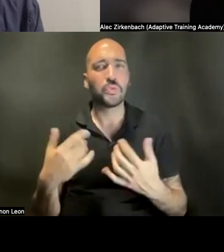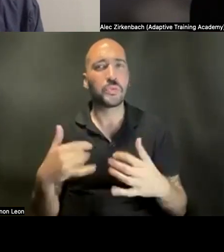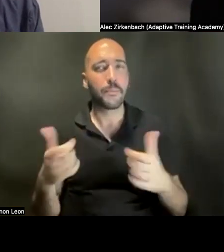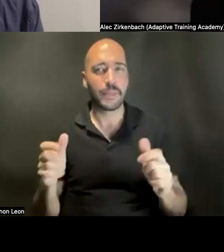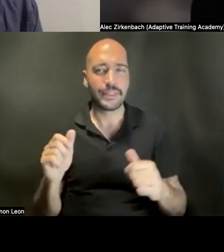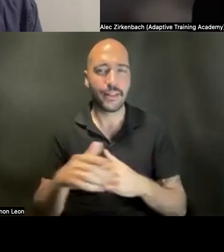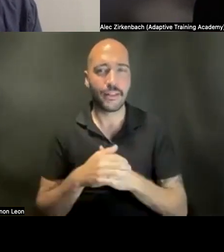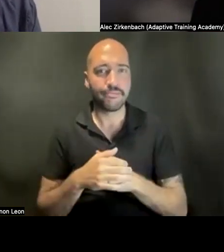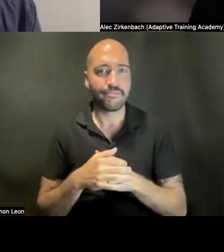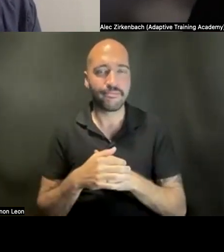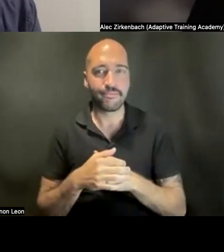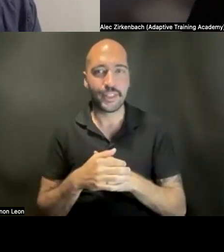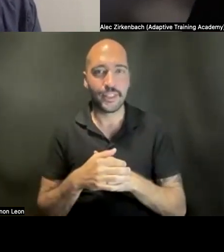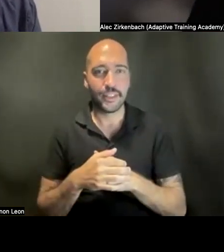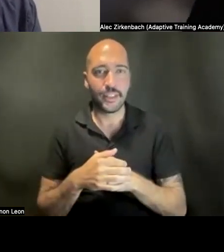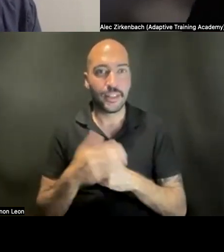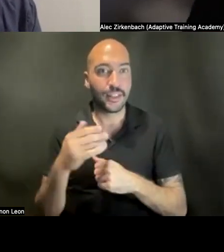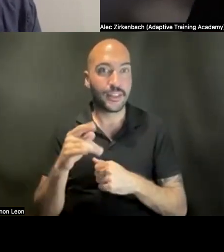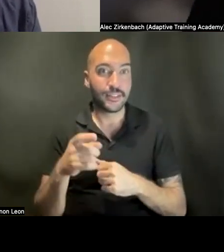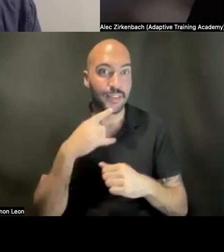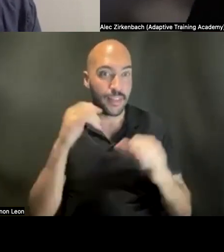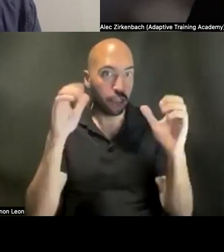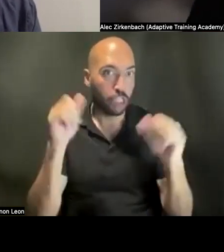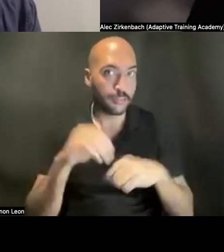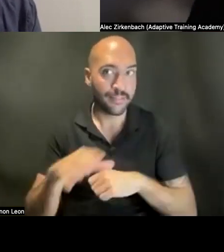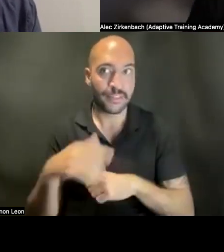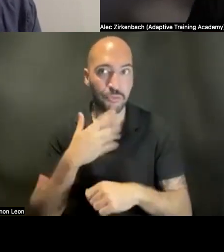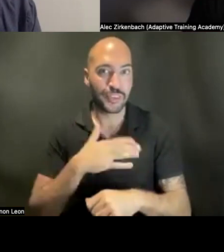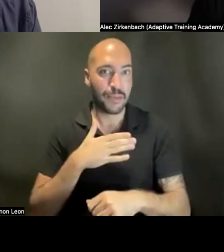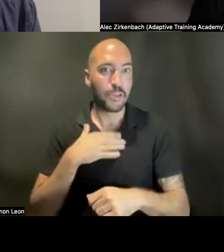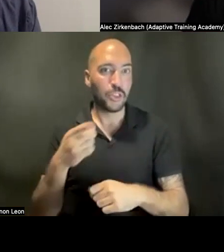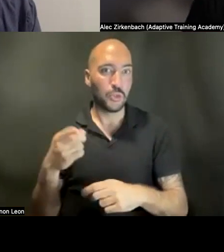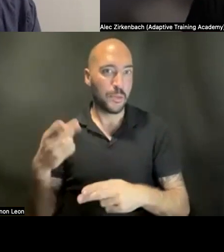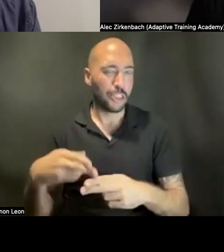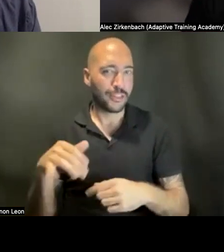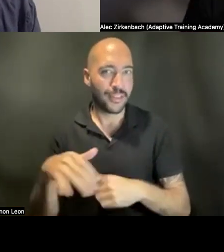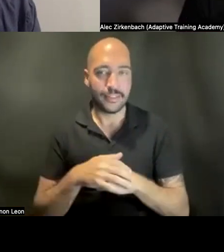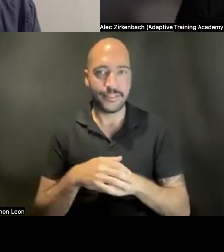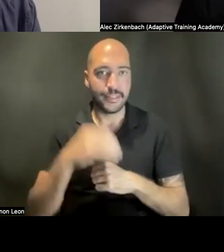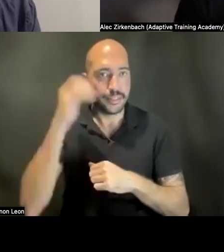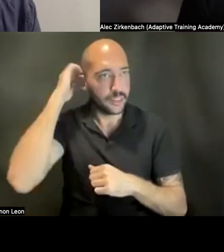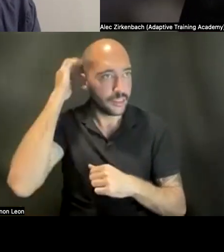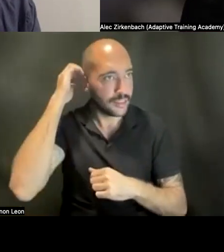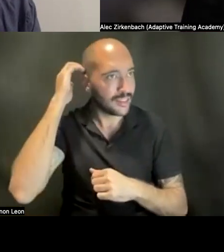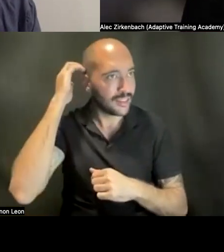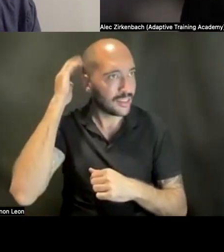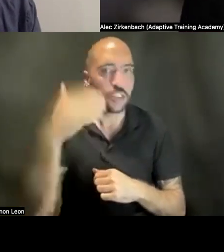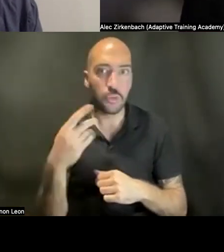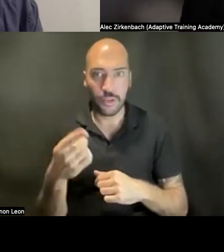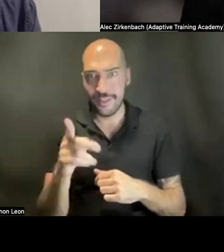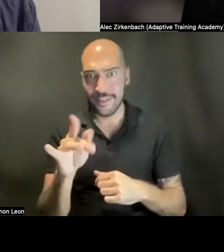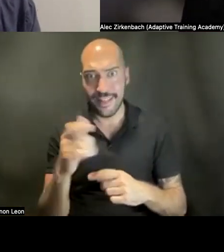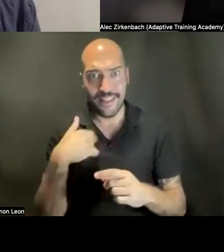thing too. This is Katie. That's awesome advice. I'm really glad that you added to that. That's a really good one. Kyle, do you have